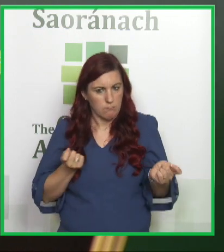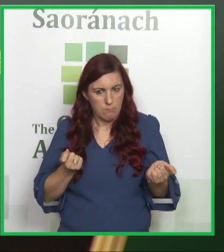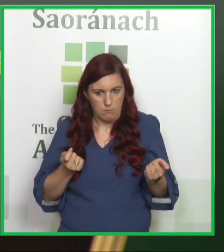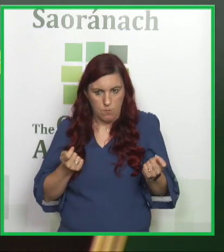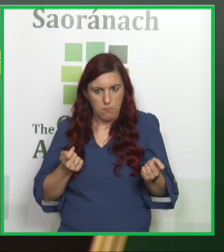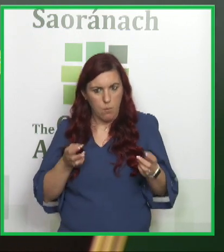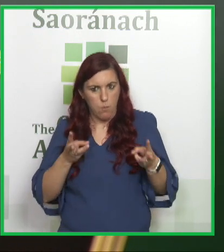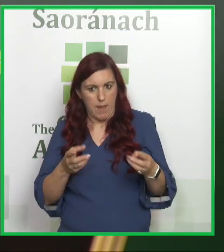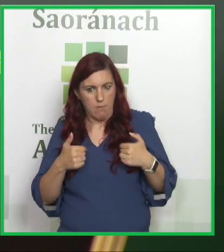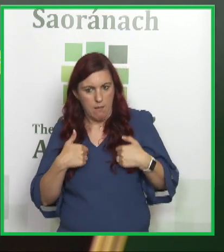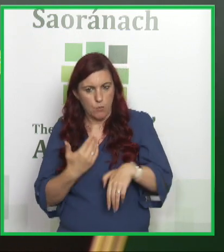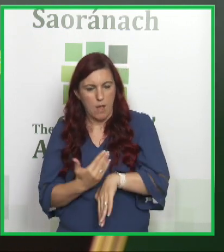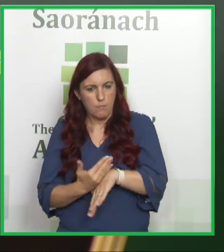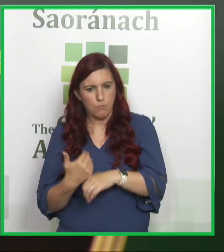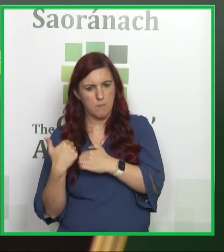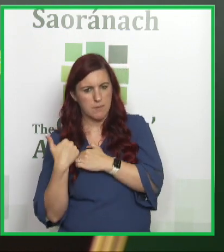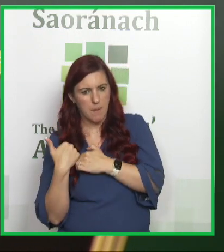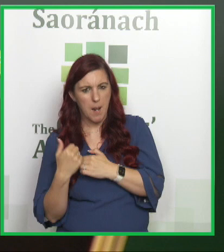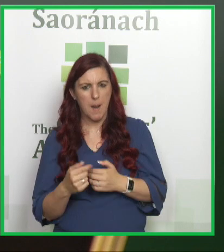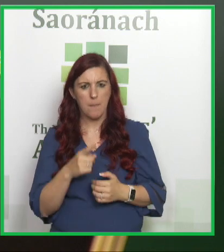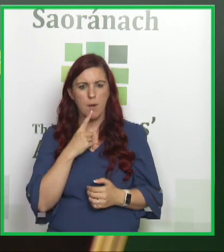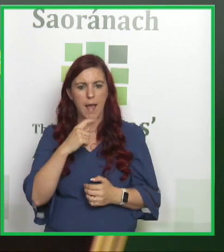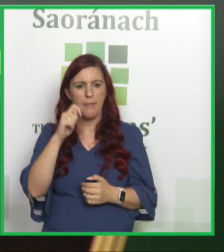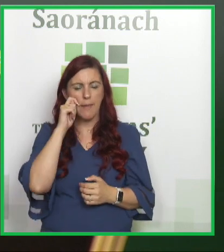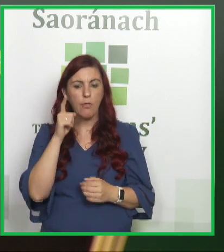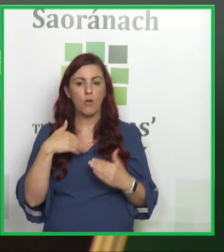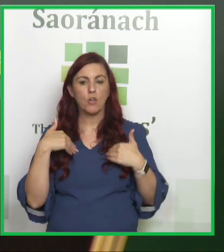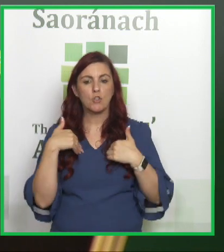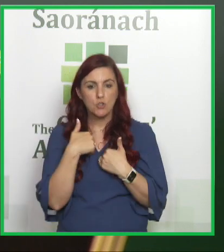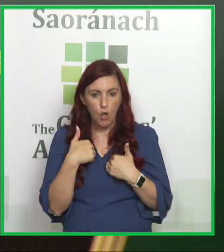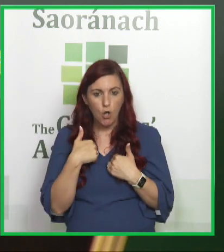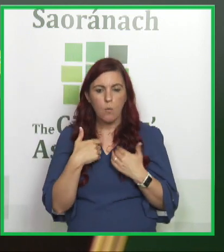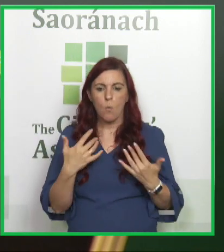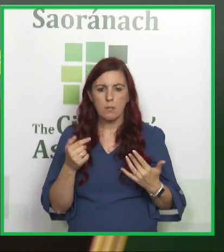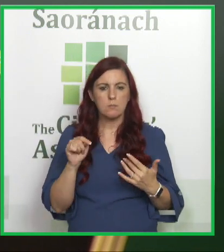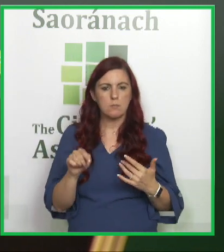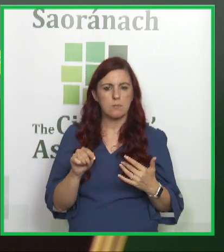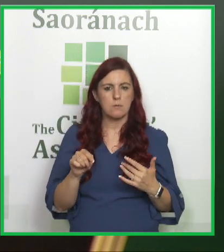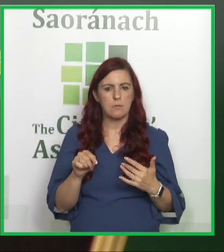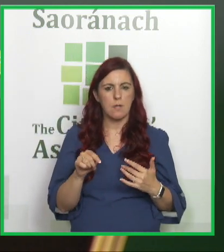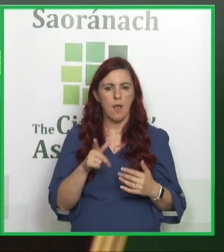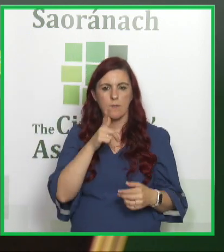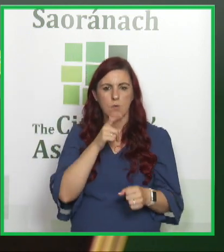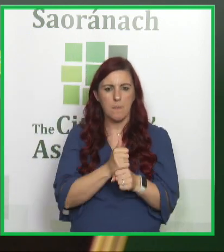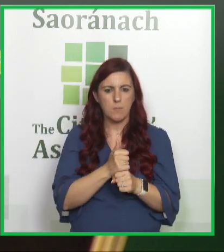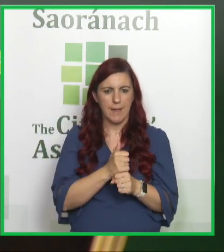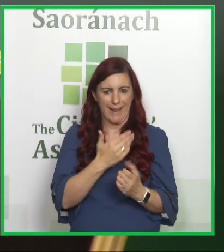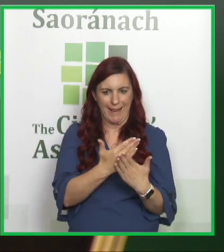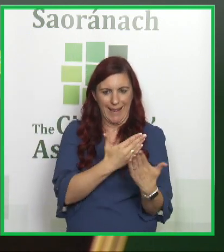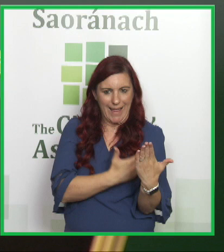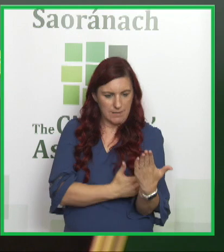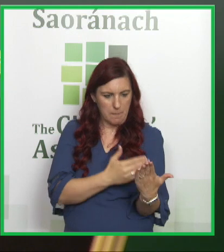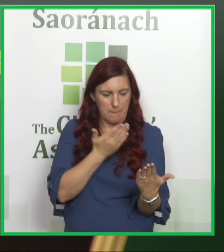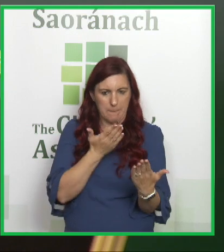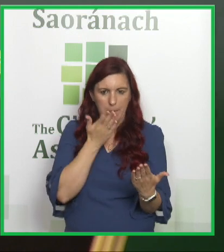it. But I suppose the real concerns that I have spoken about are all around legalisation, Paul. So it's